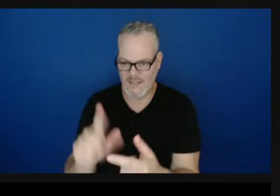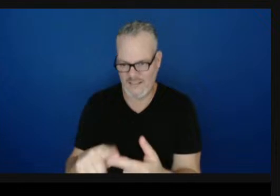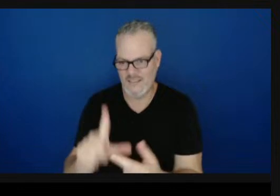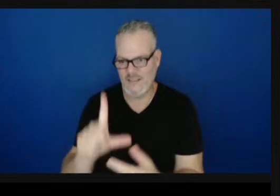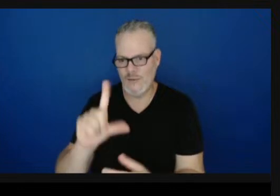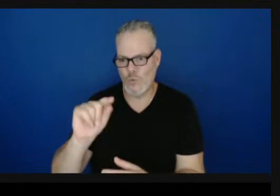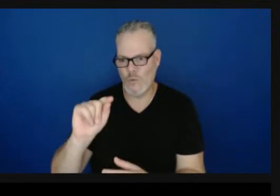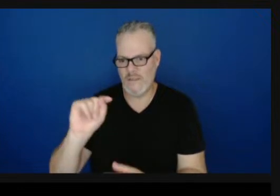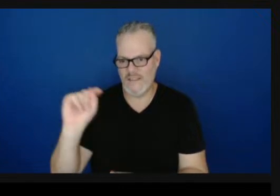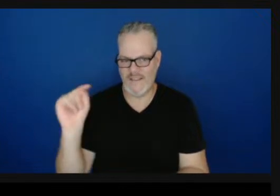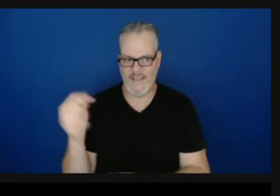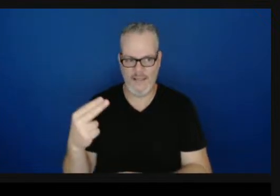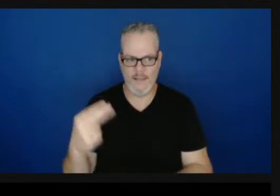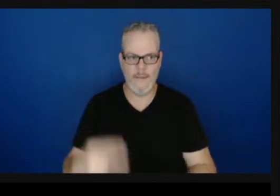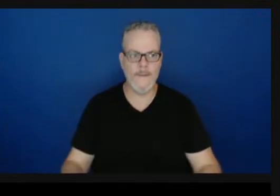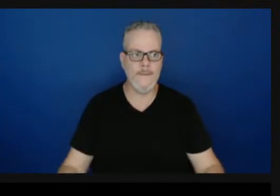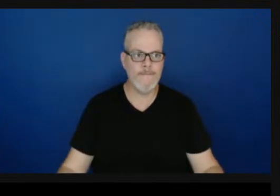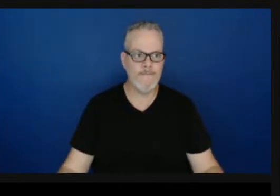there.